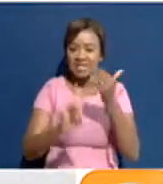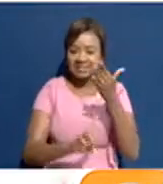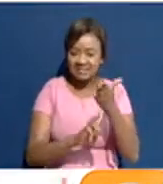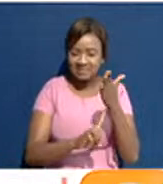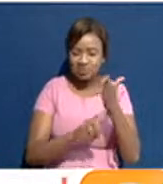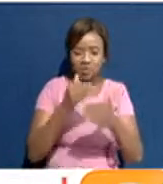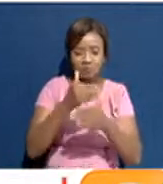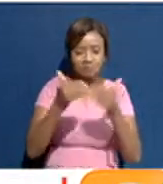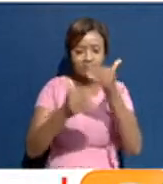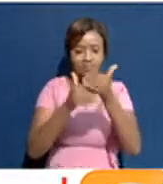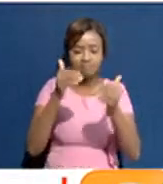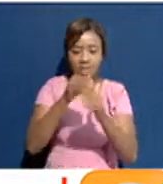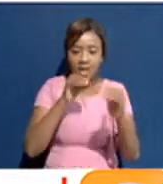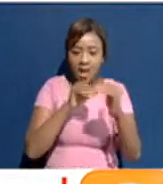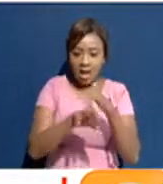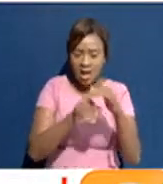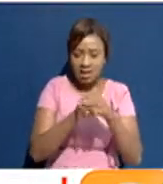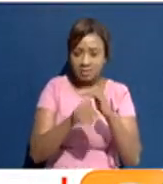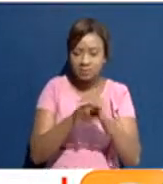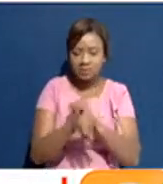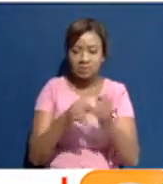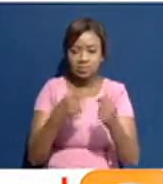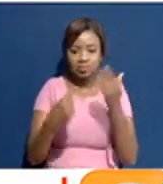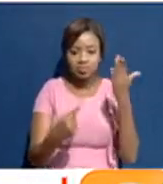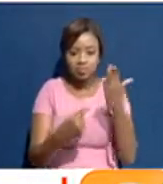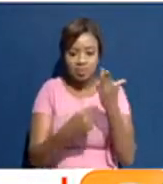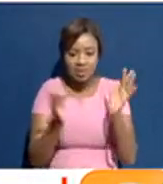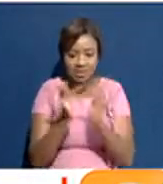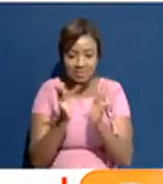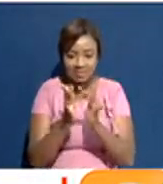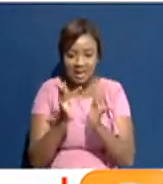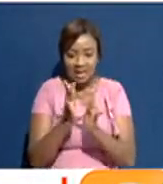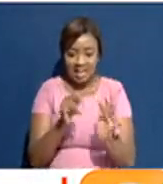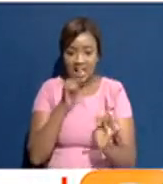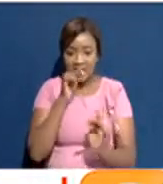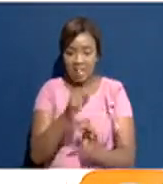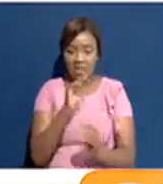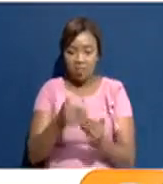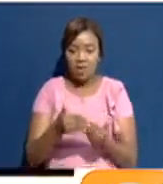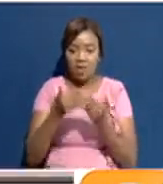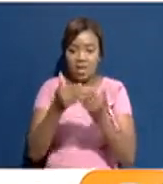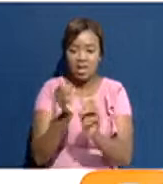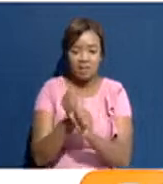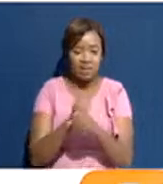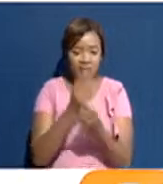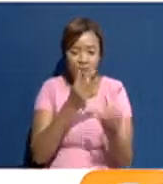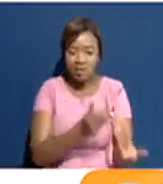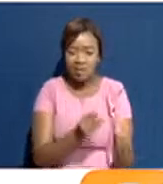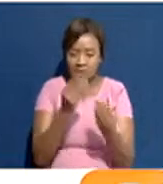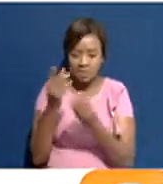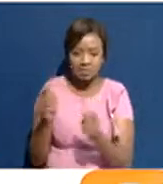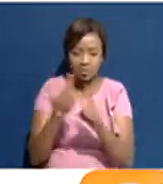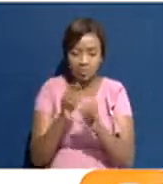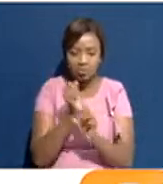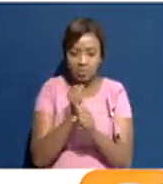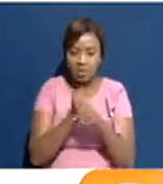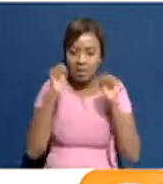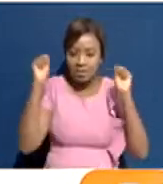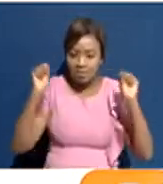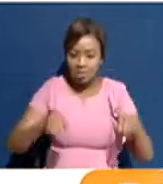infrastructure, access to the internet that will make it easy and possible